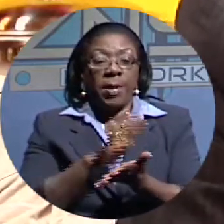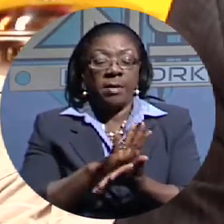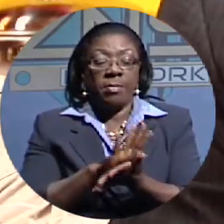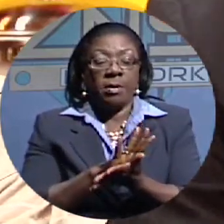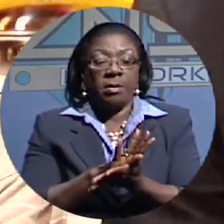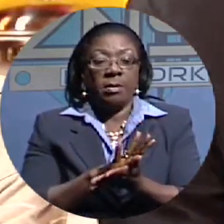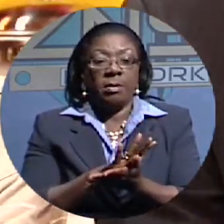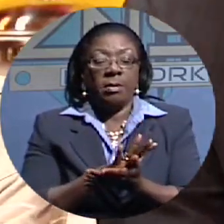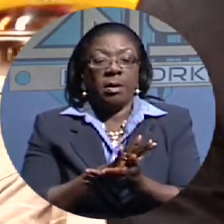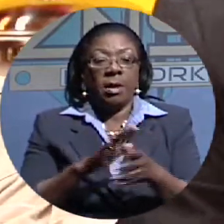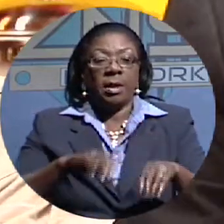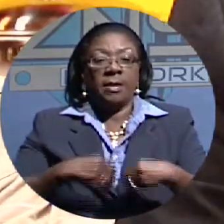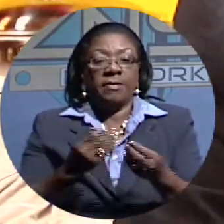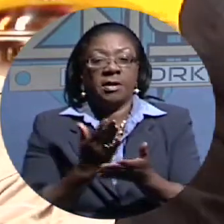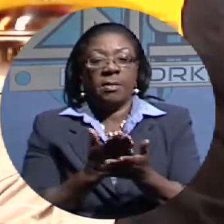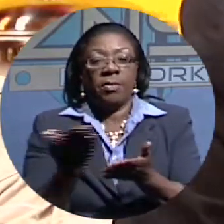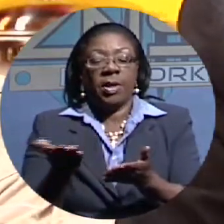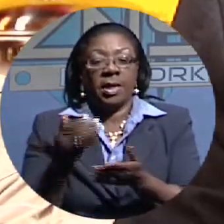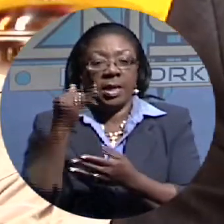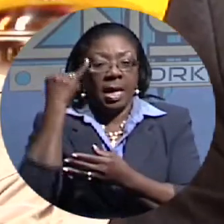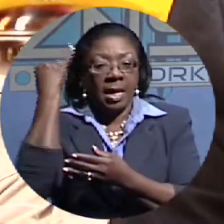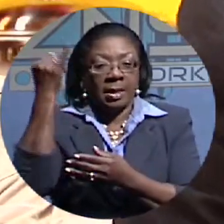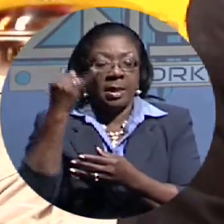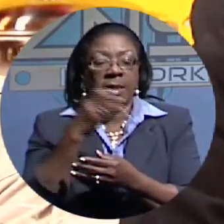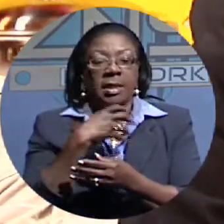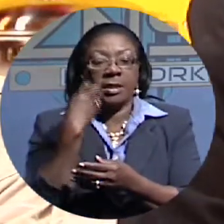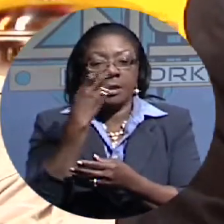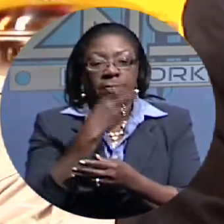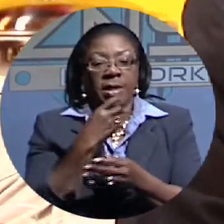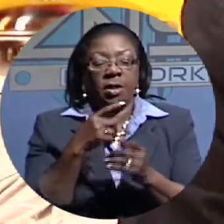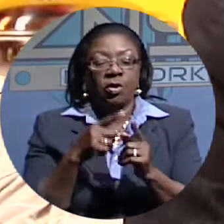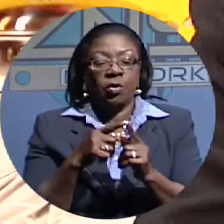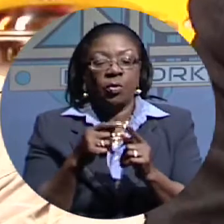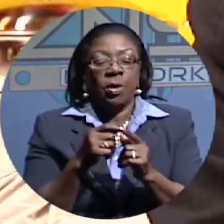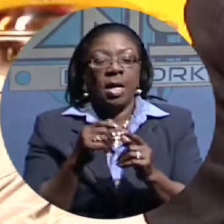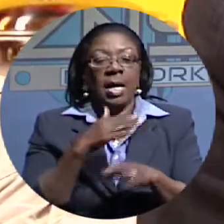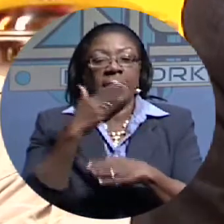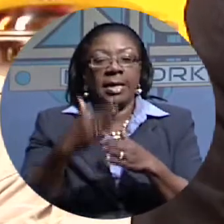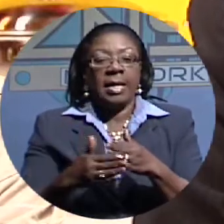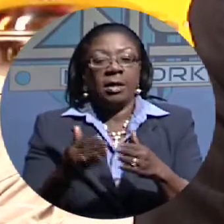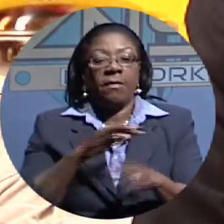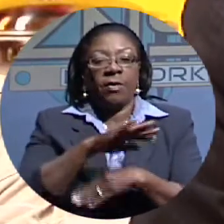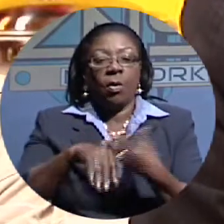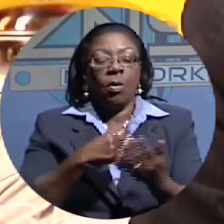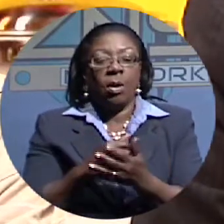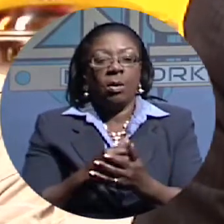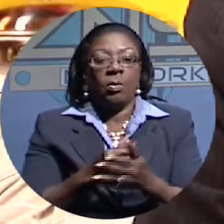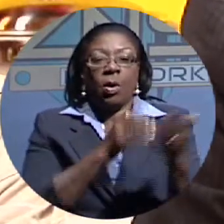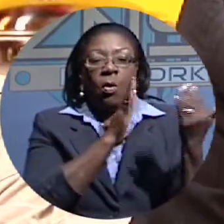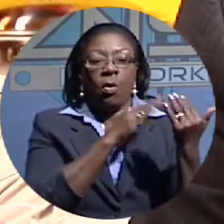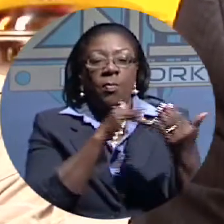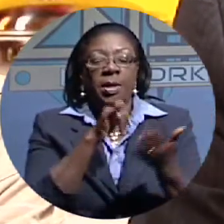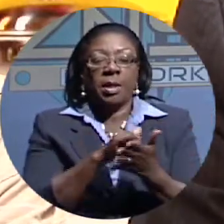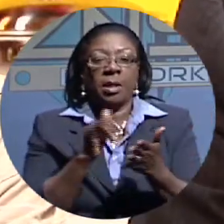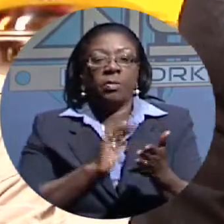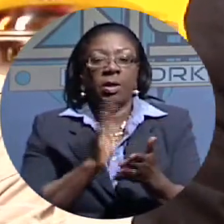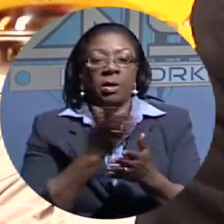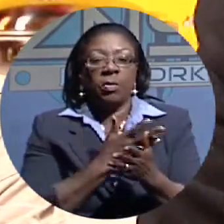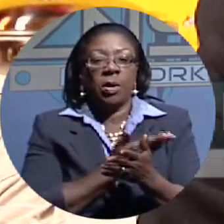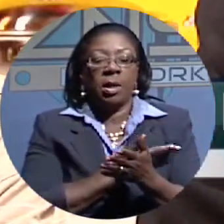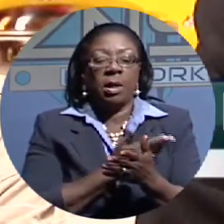somebody an idea that they can speak to. And at the end of it all, I'm hoping that we will